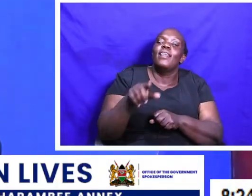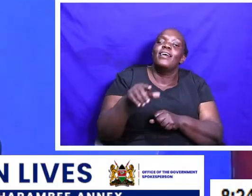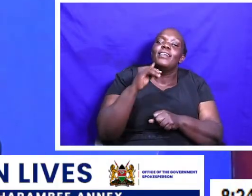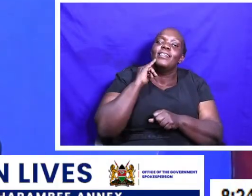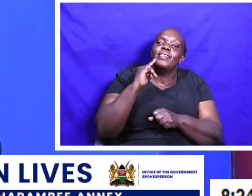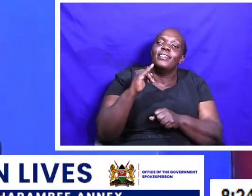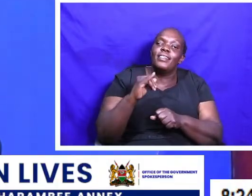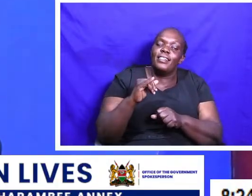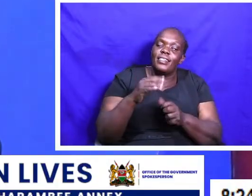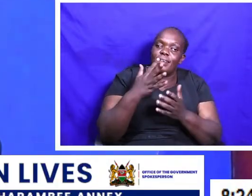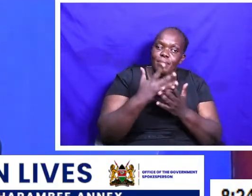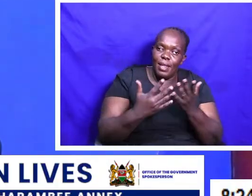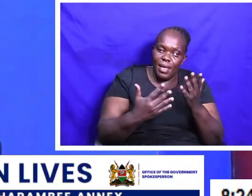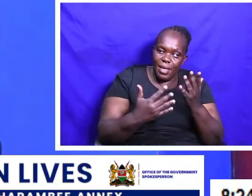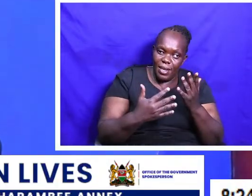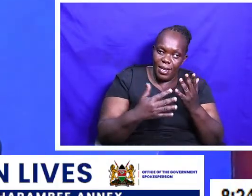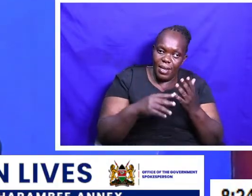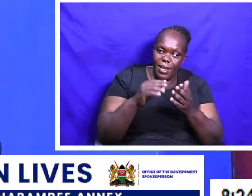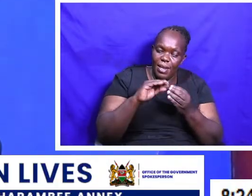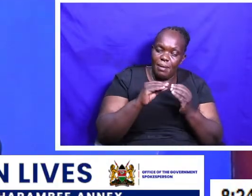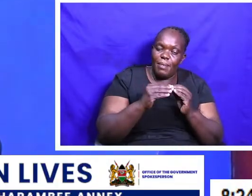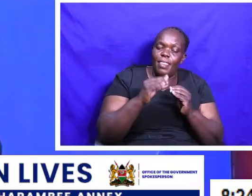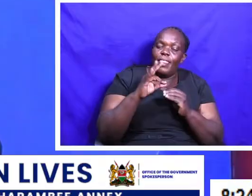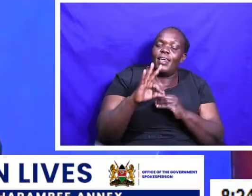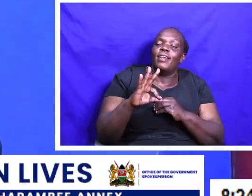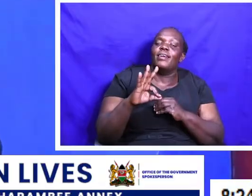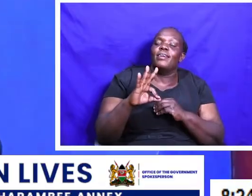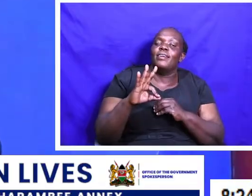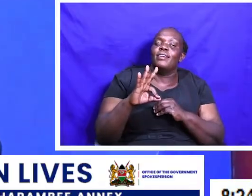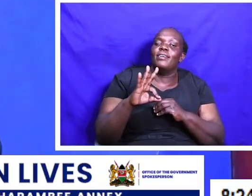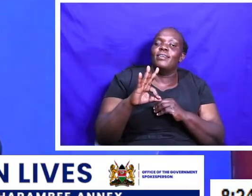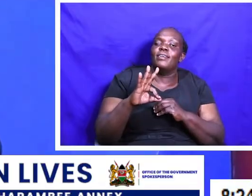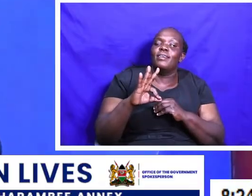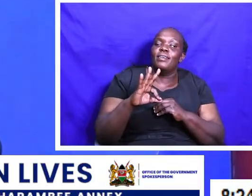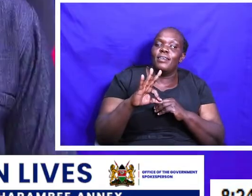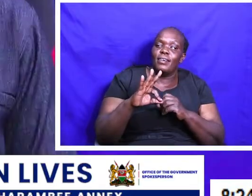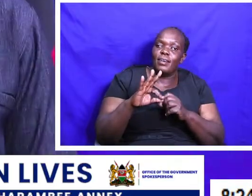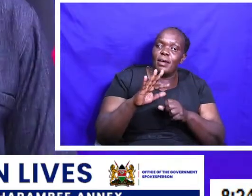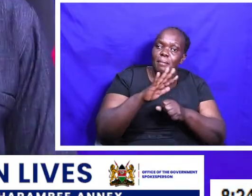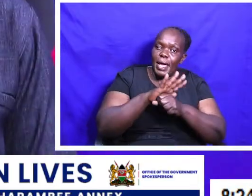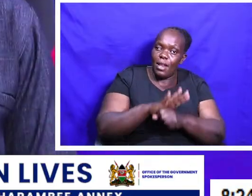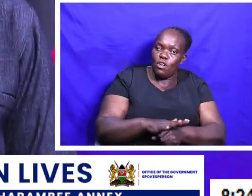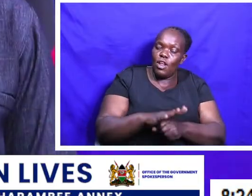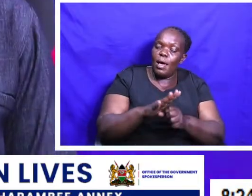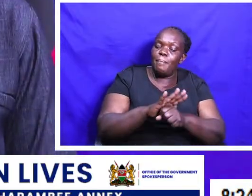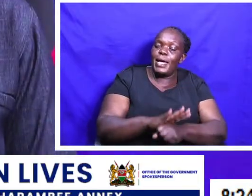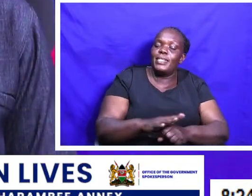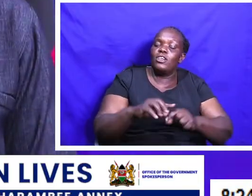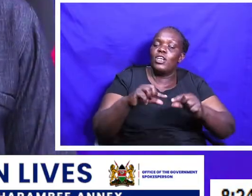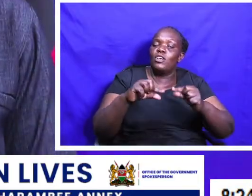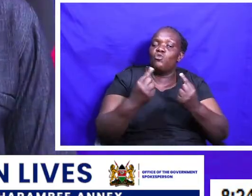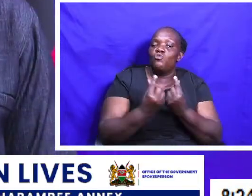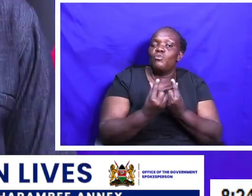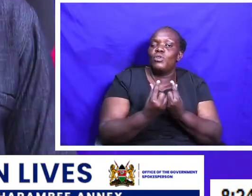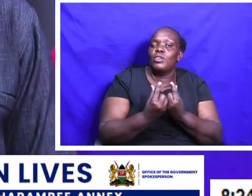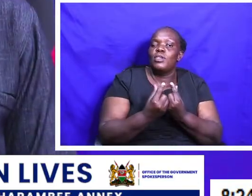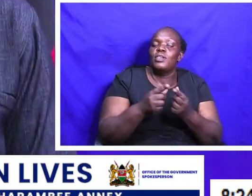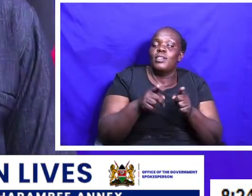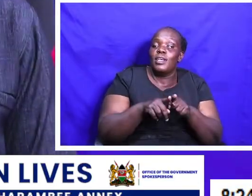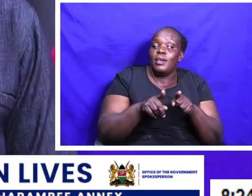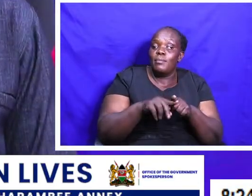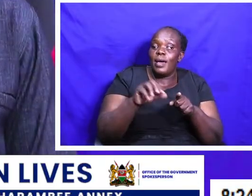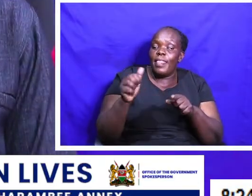is in blood. Number 3. Number 3, there's minorities and marginalized.